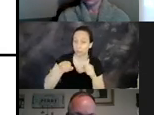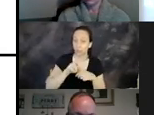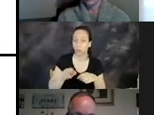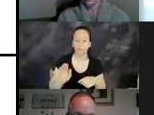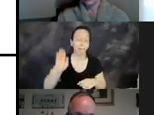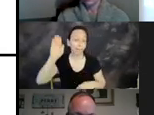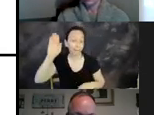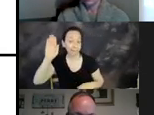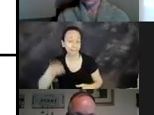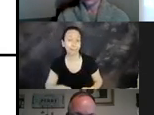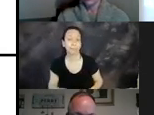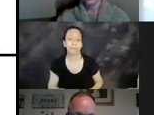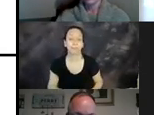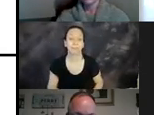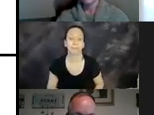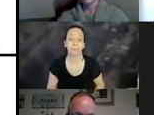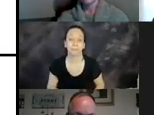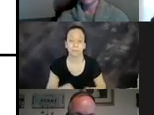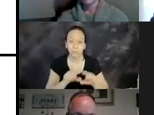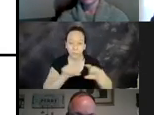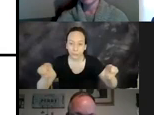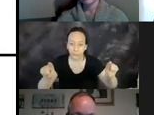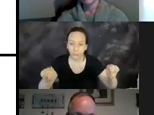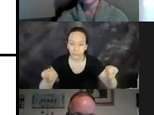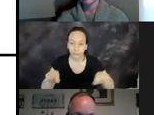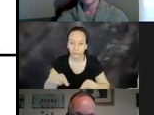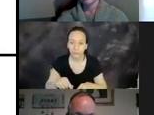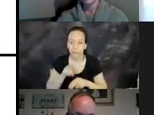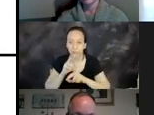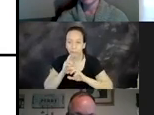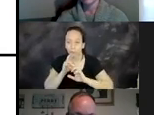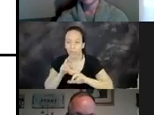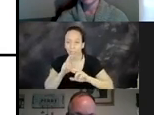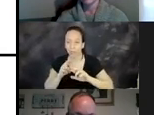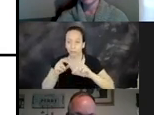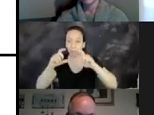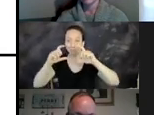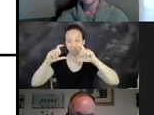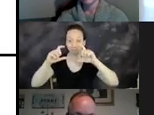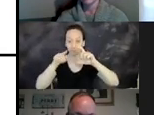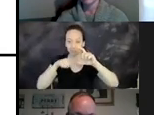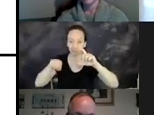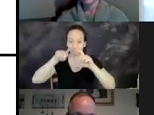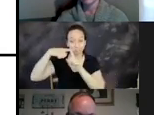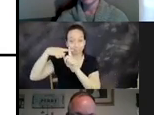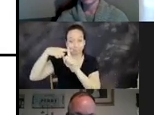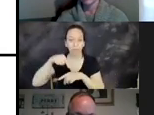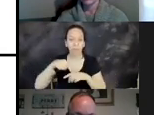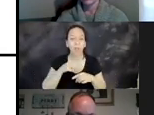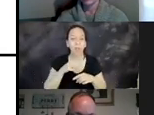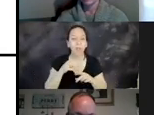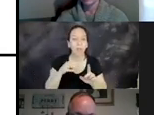through the reactions button and then a raised hand. We have another question.